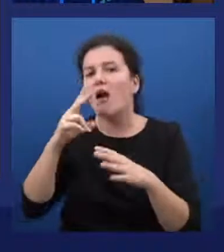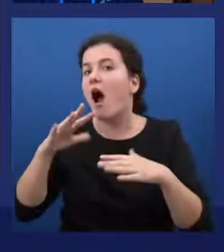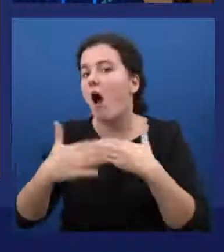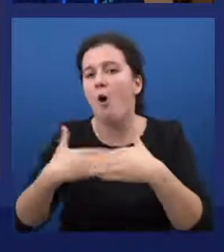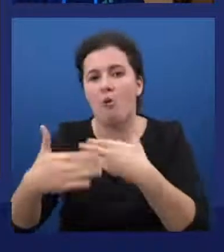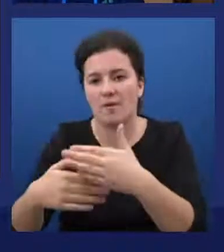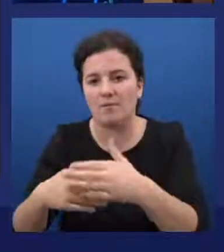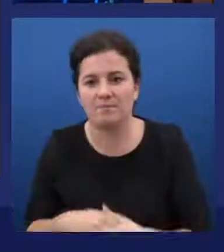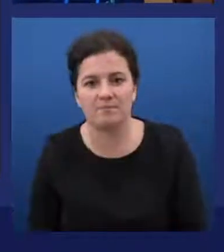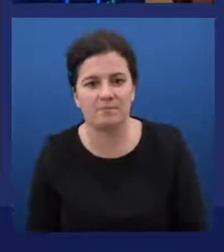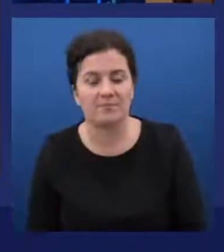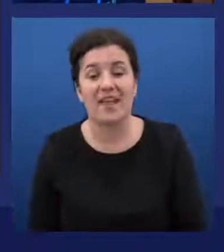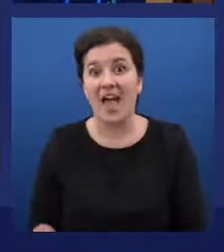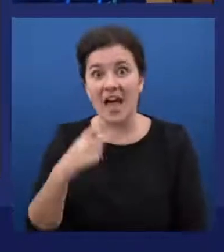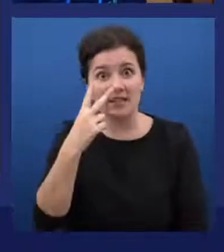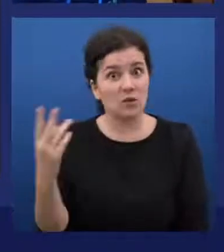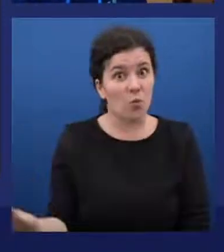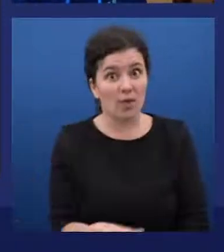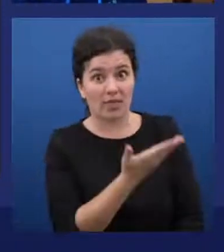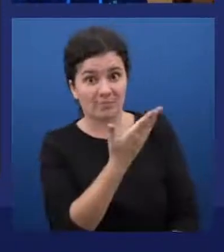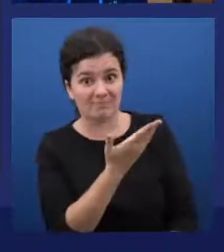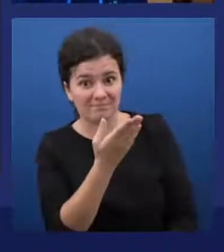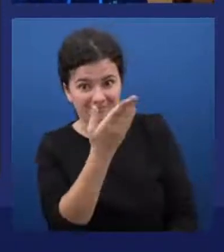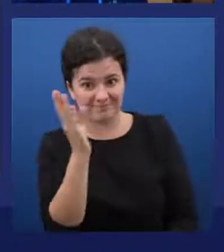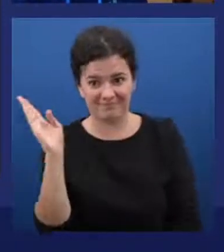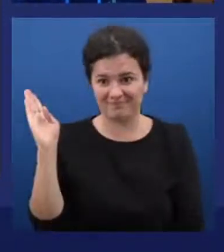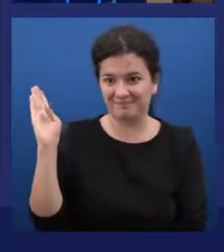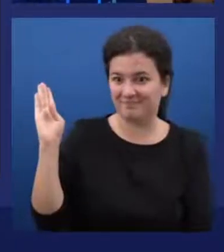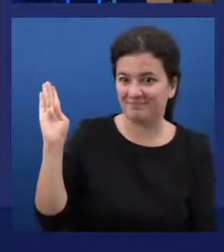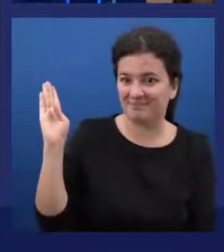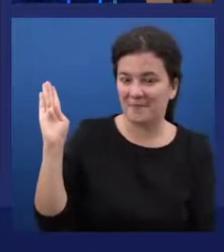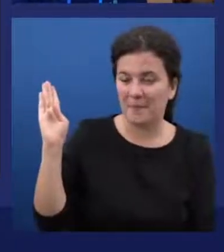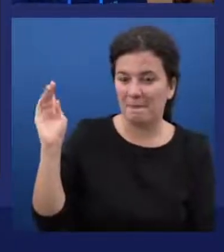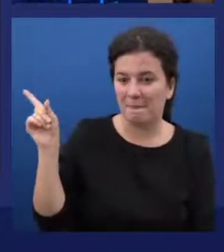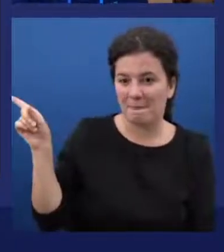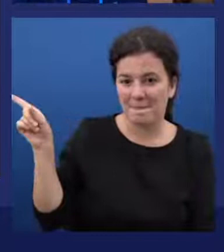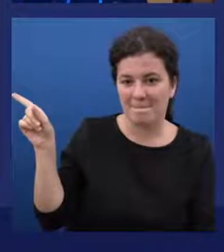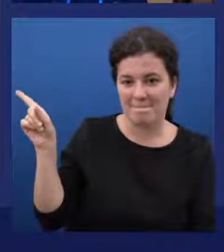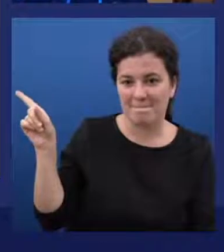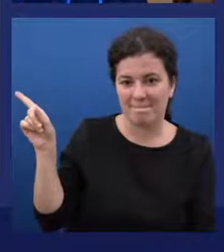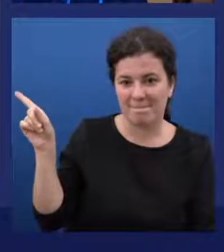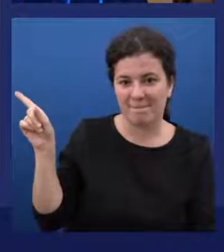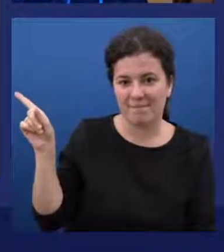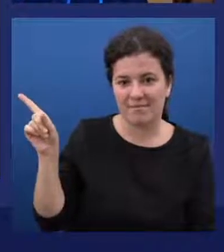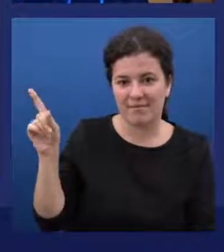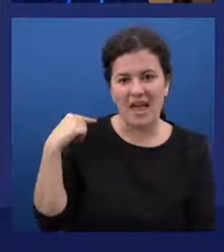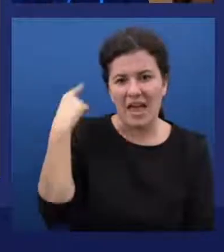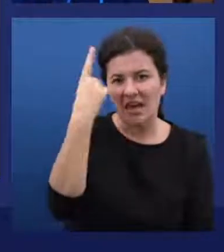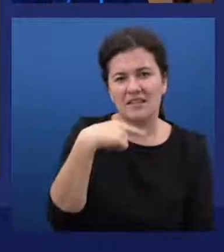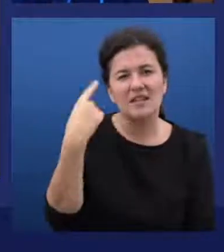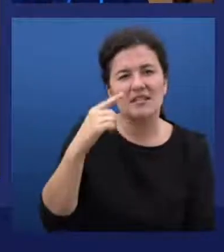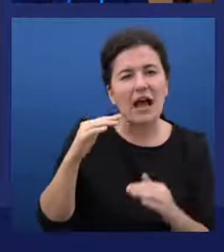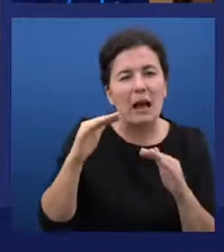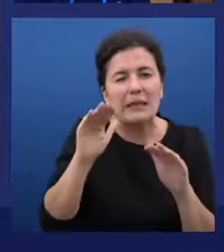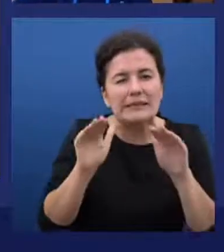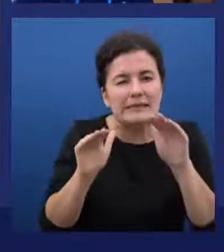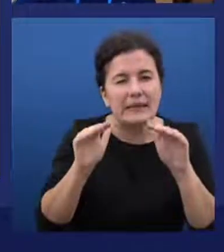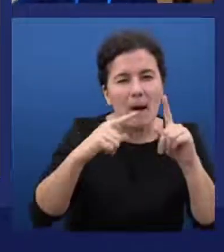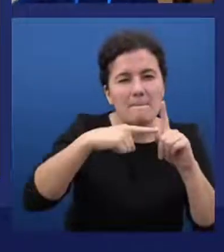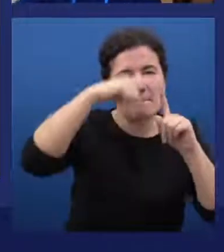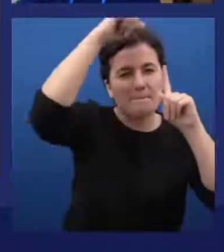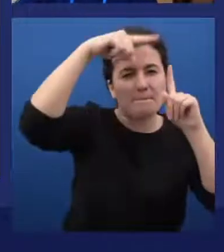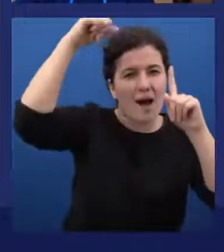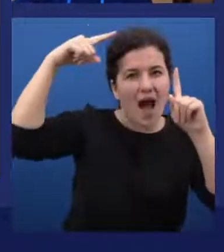Let's see where it comes back with. Well, still, he thinks it's more Bart than Krusty. Right, so here you can